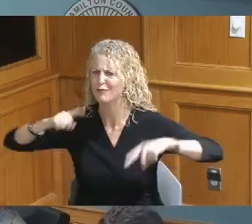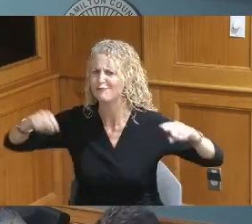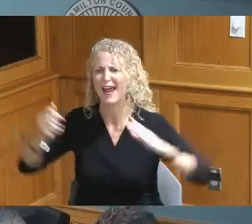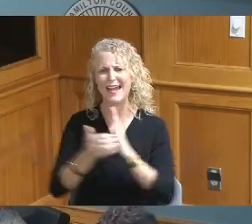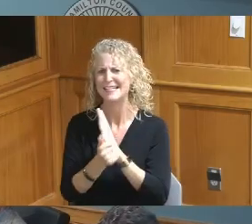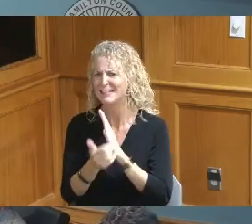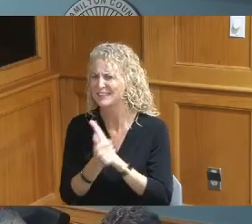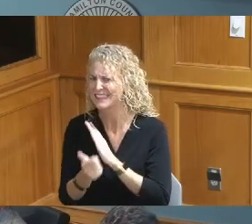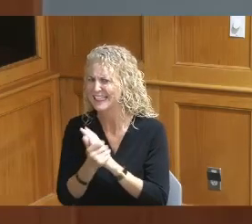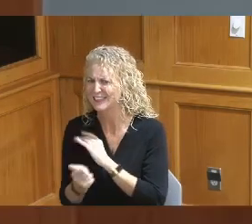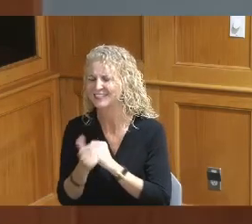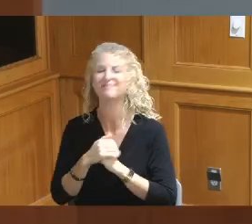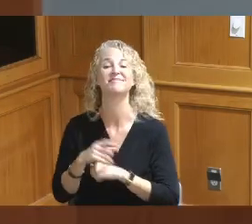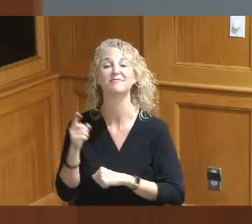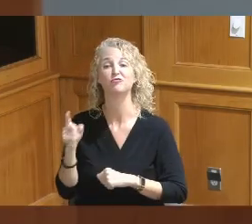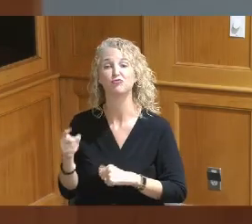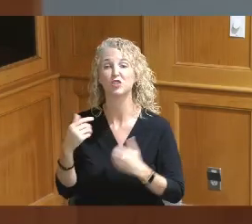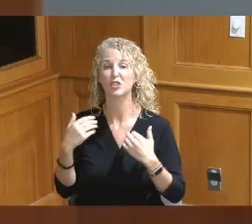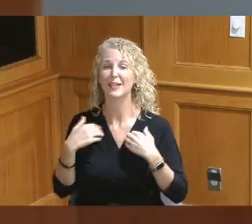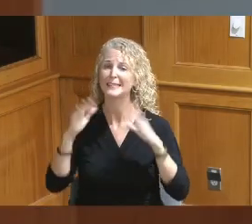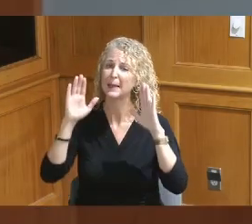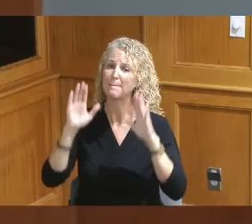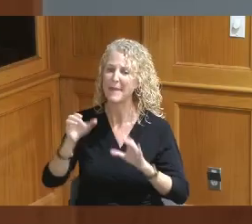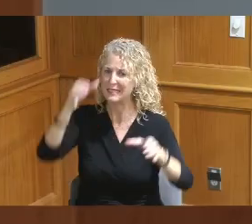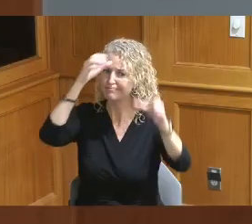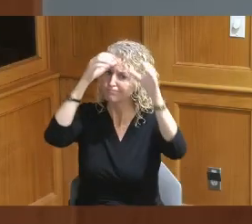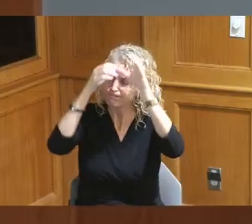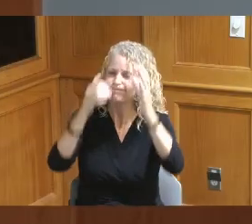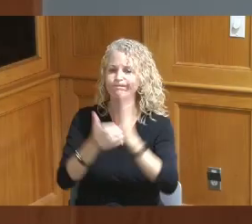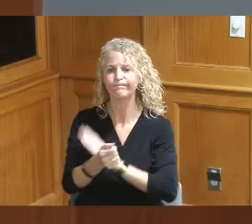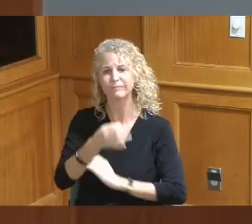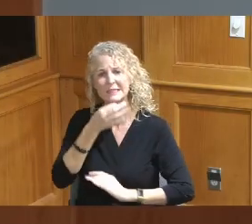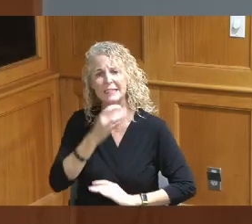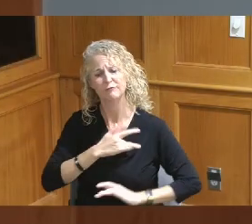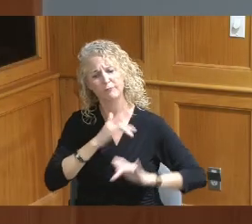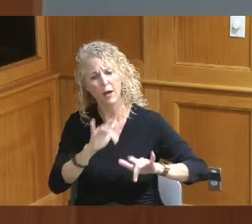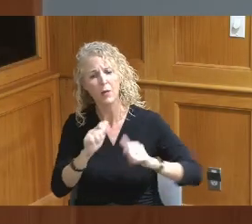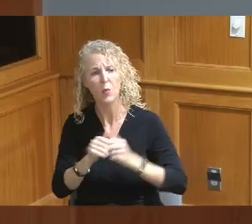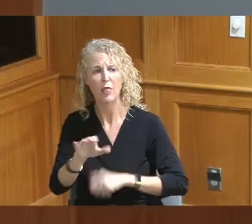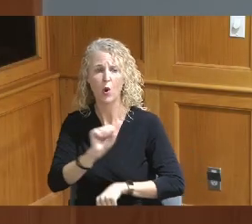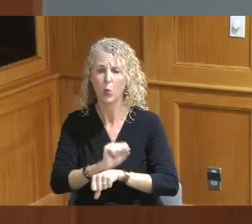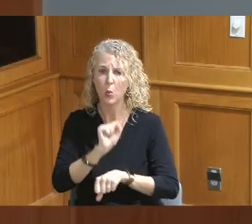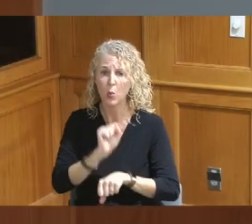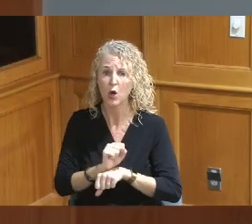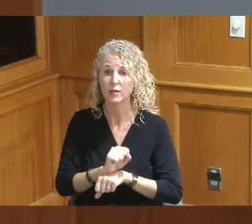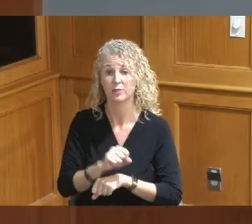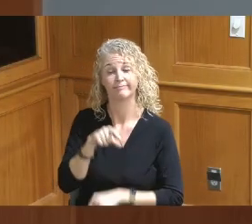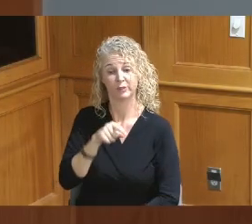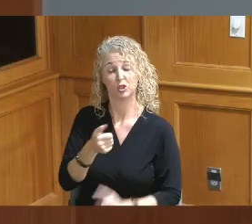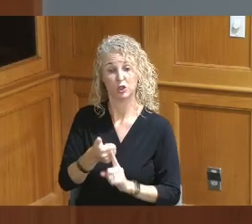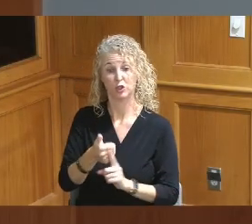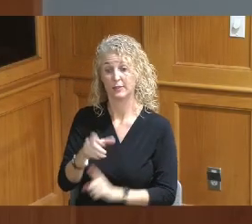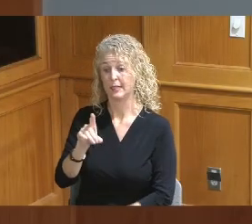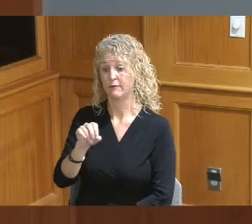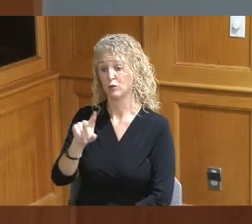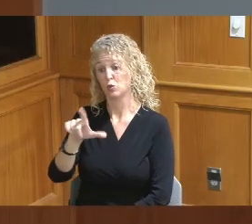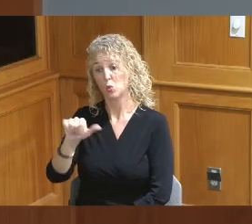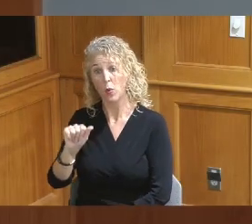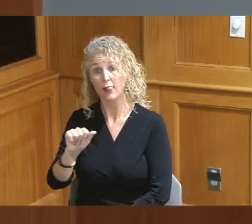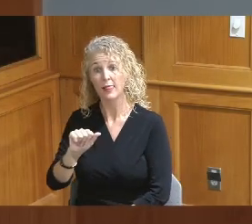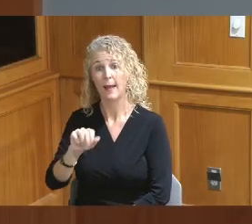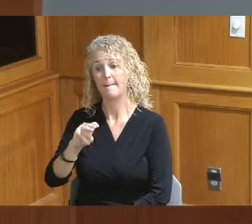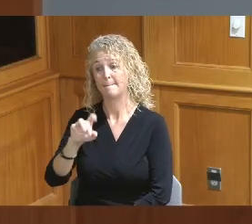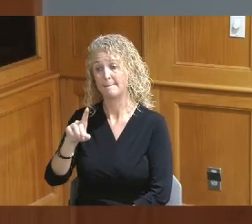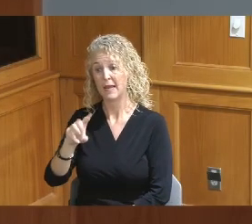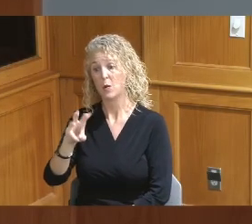all trades too. She brings incredible expertise and compassion to her work as a doula, midwife, postpartum